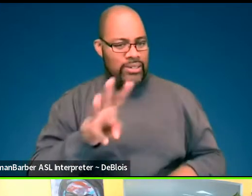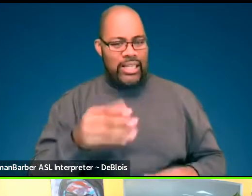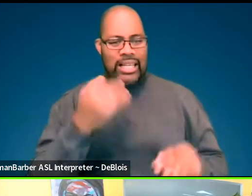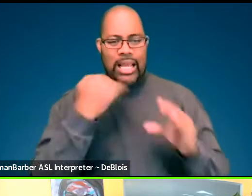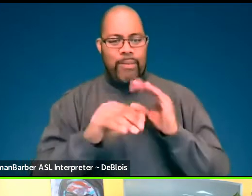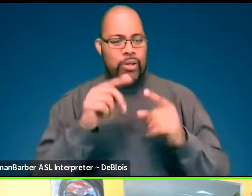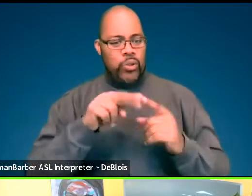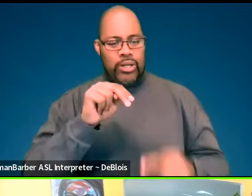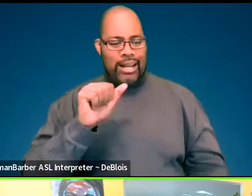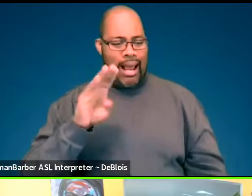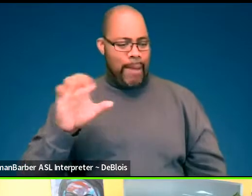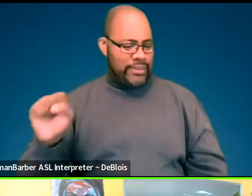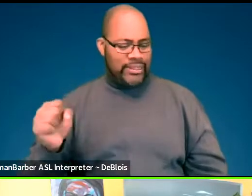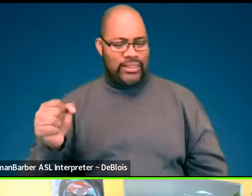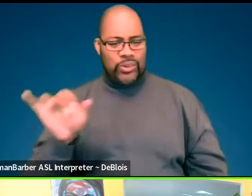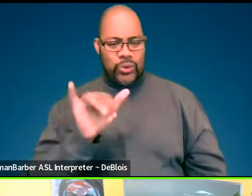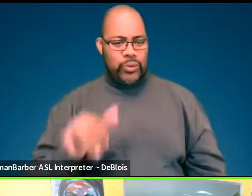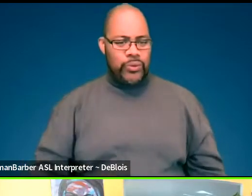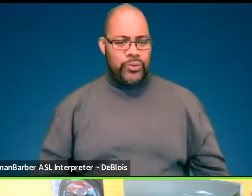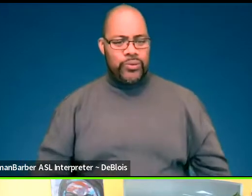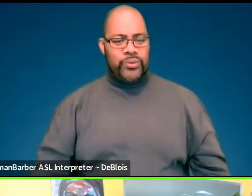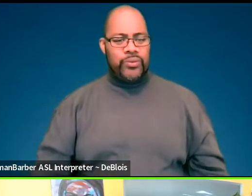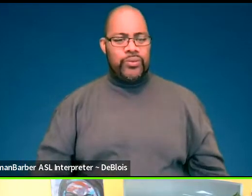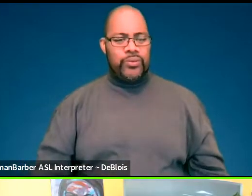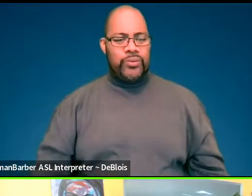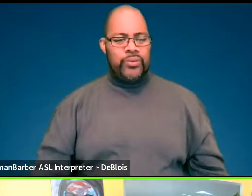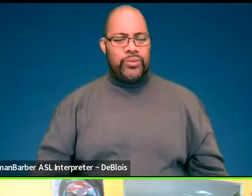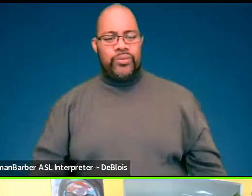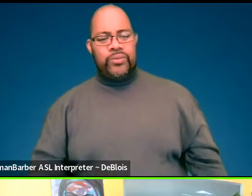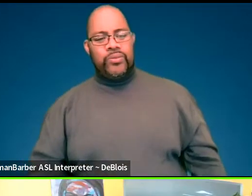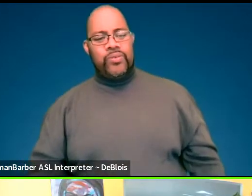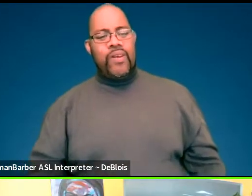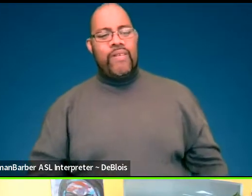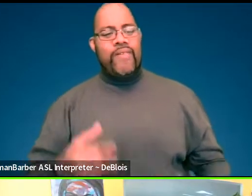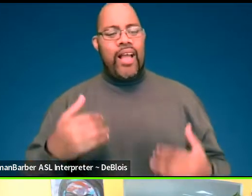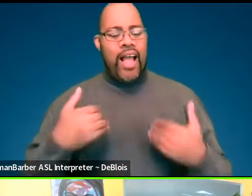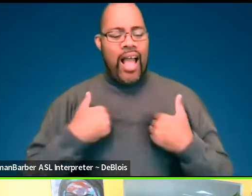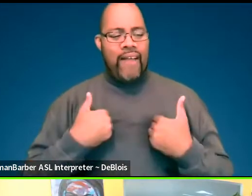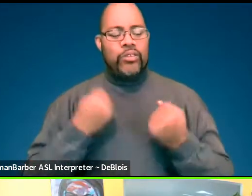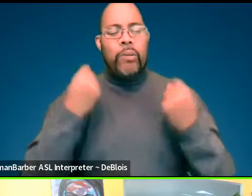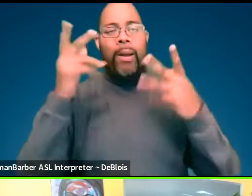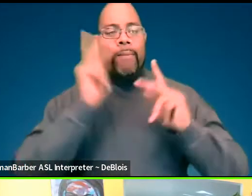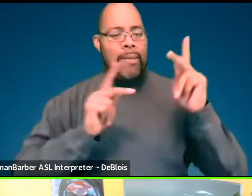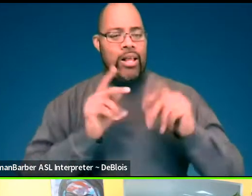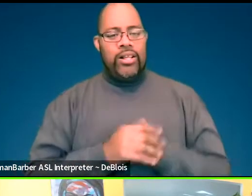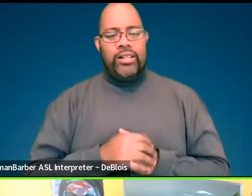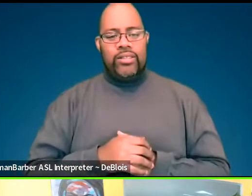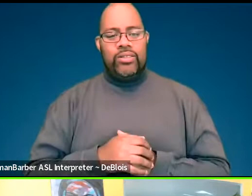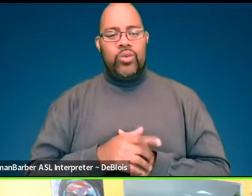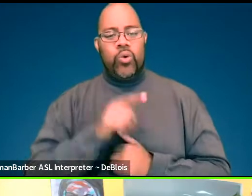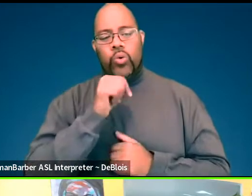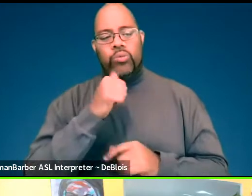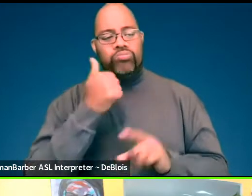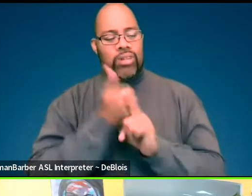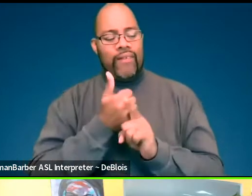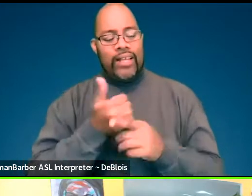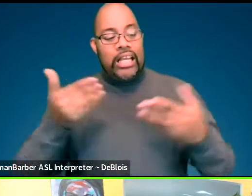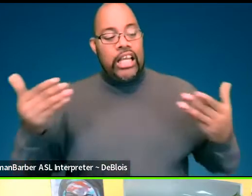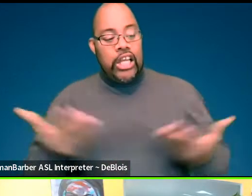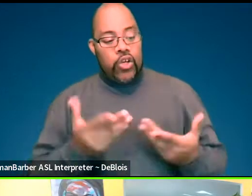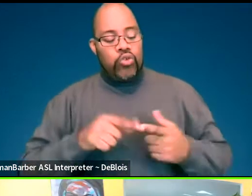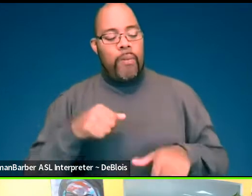to NABS as well. Like, there are so many people who are here